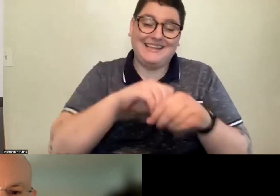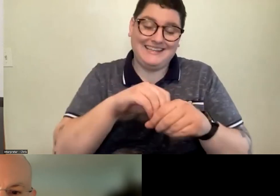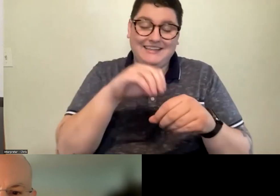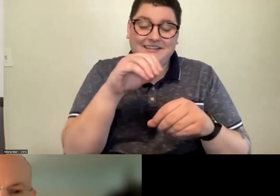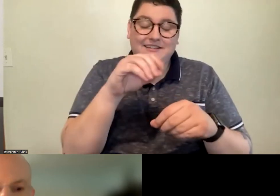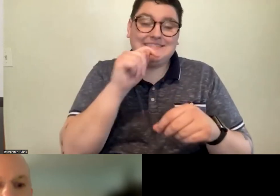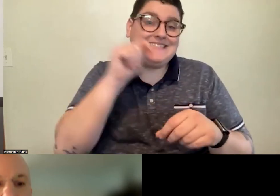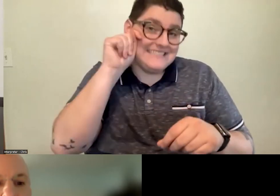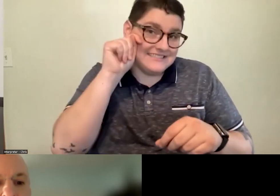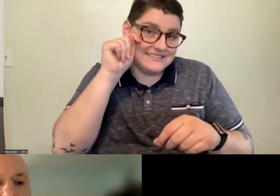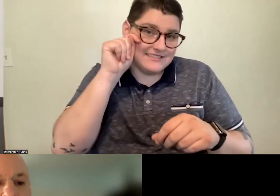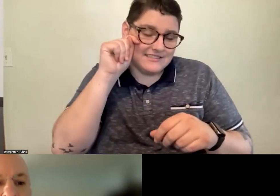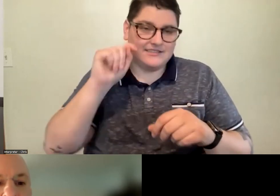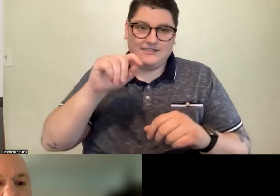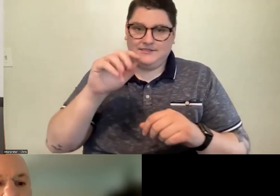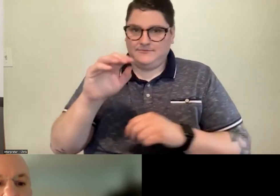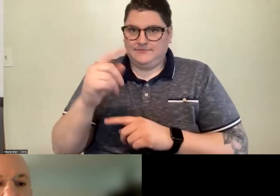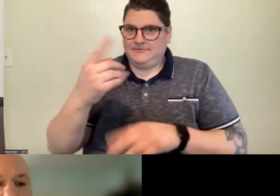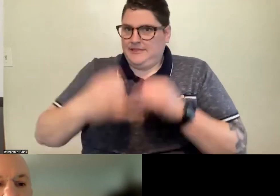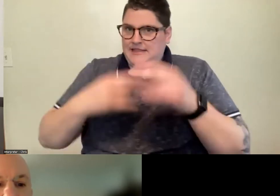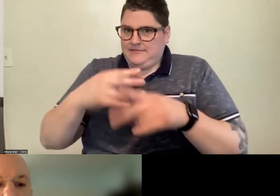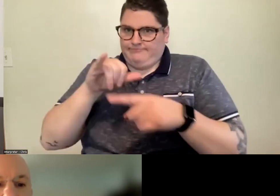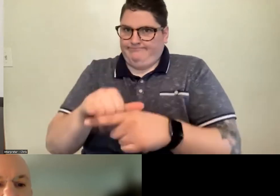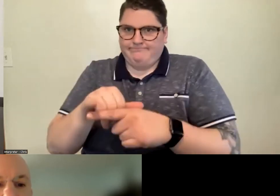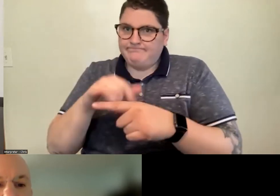is the first author of it.